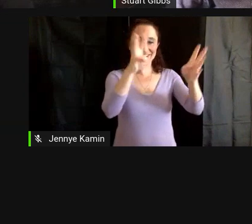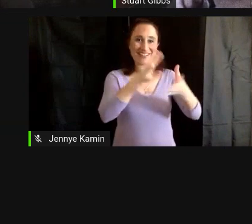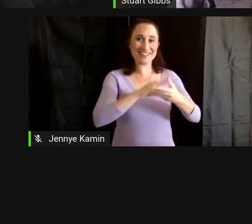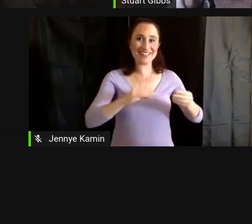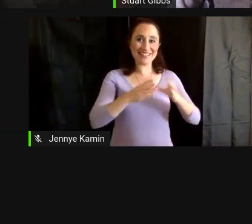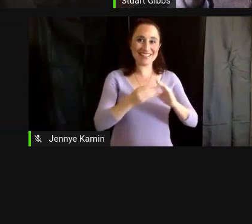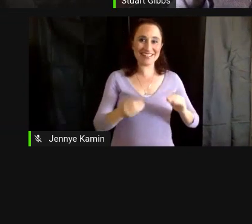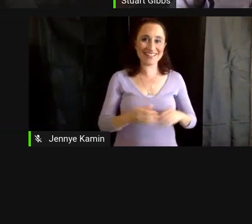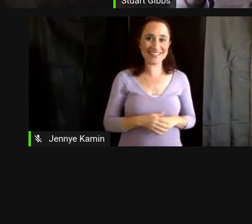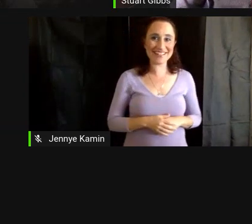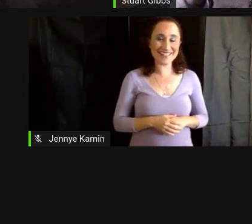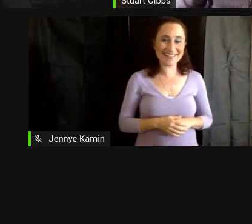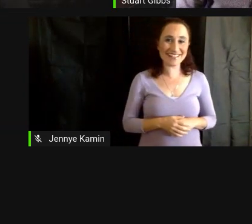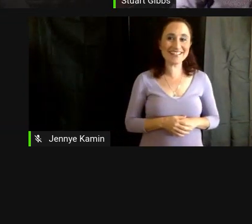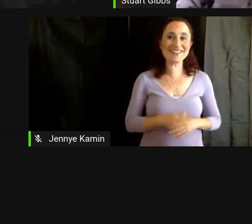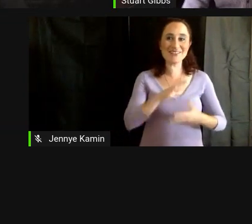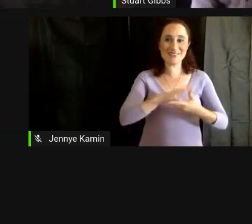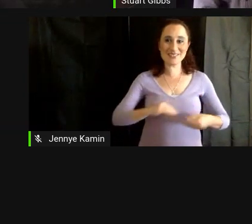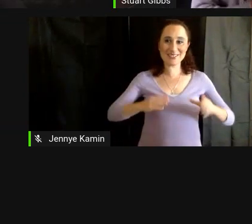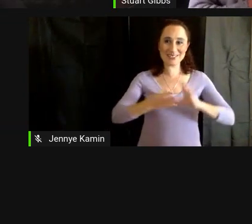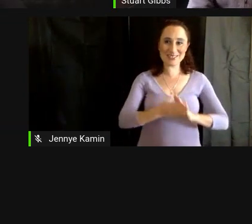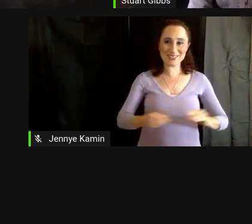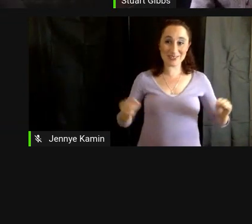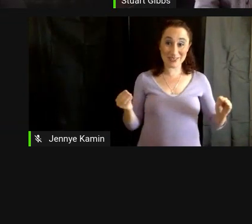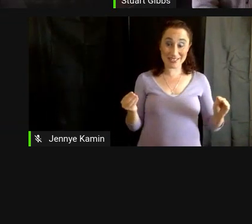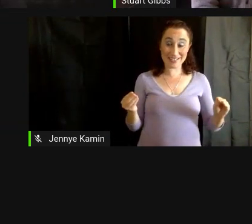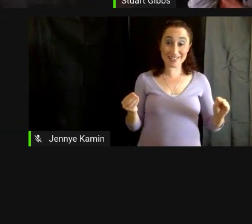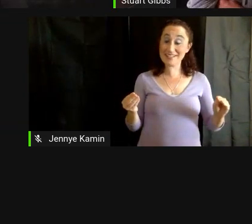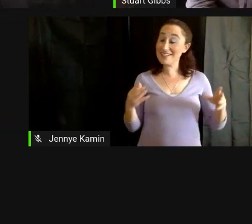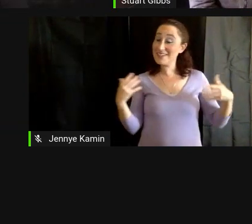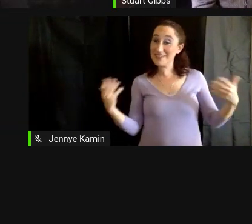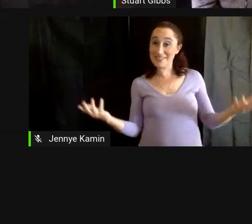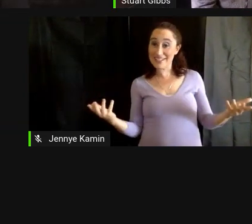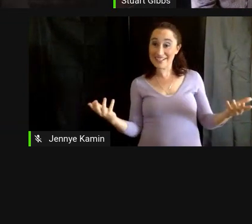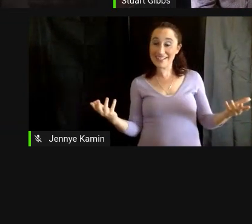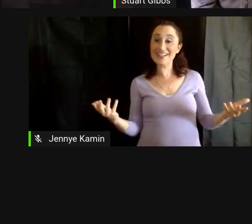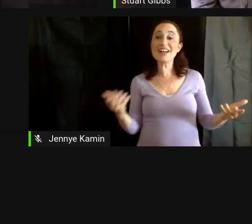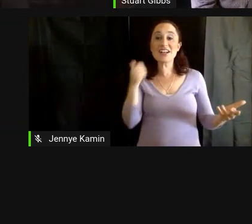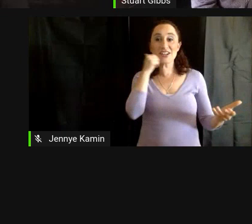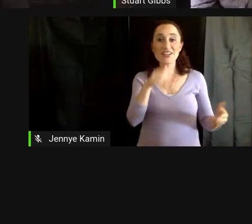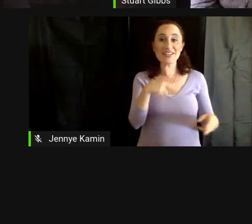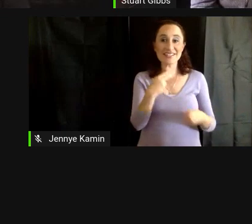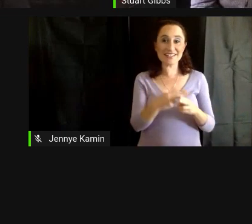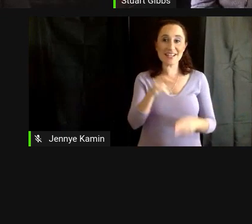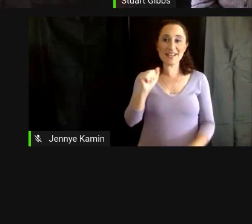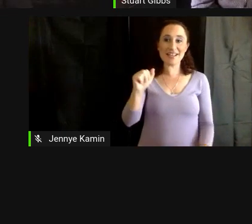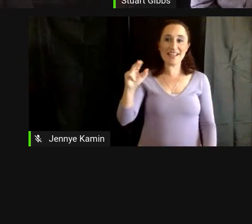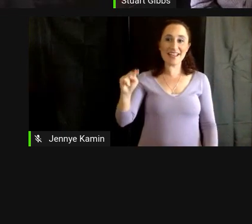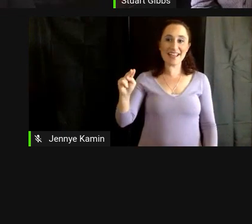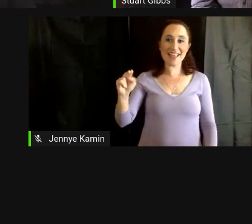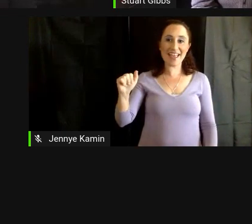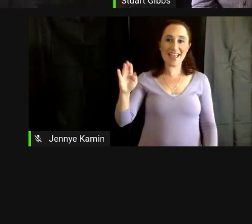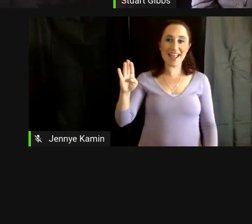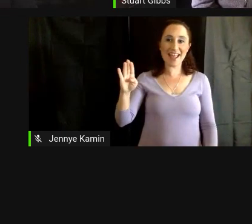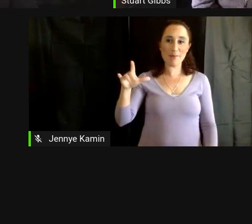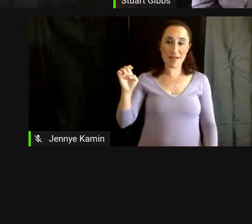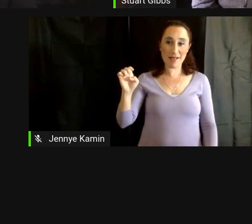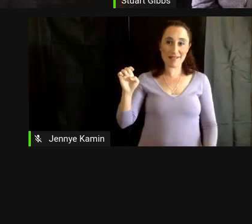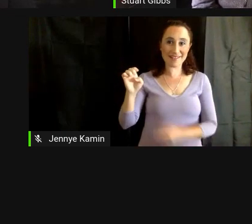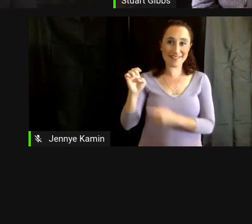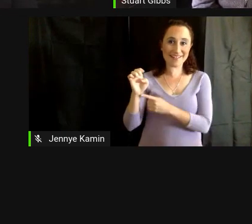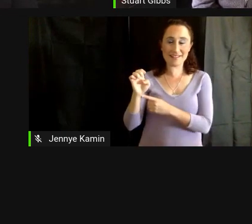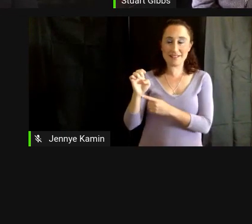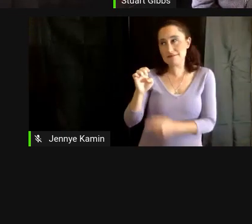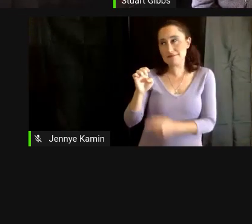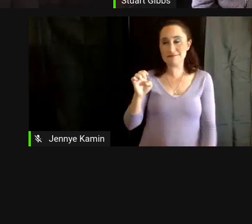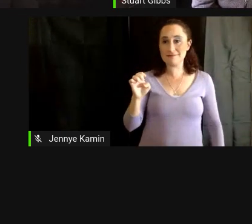Okay. This is a story about a girl named Annabelle. I'm saying that because she was just popping